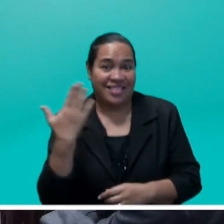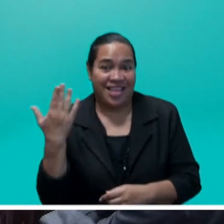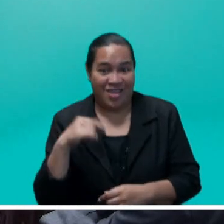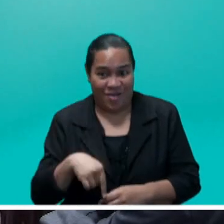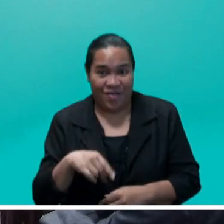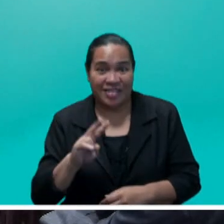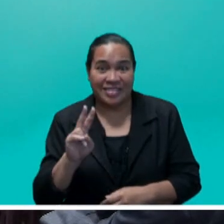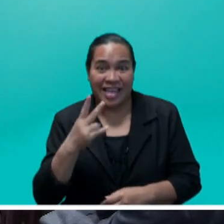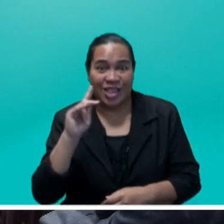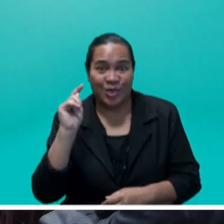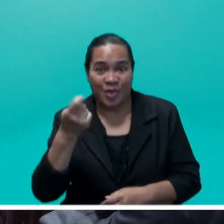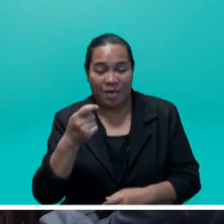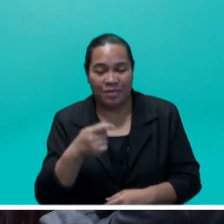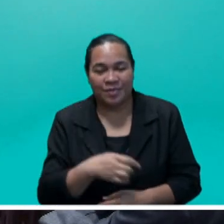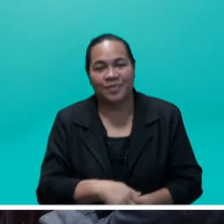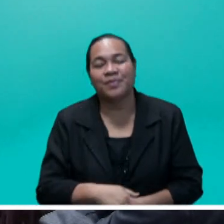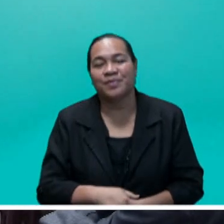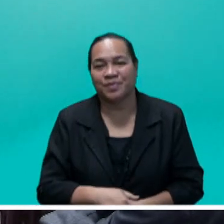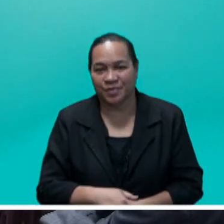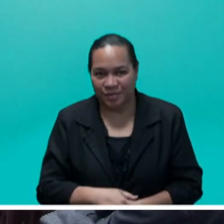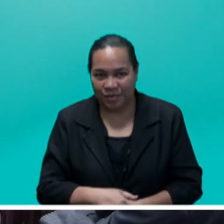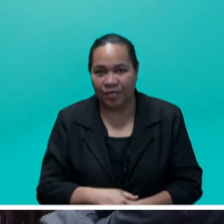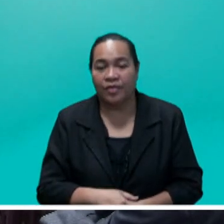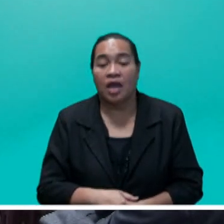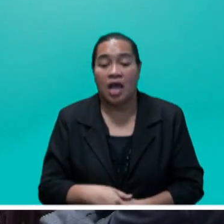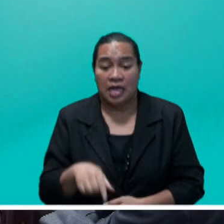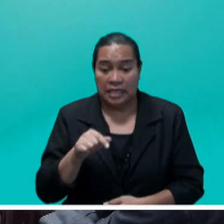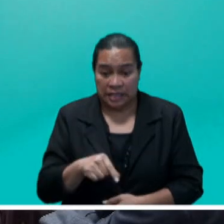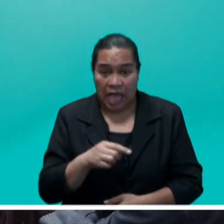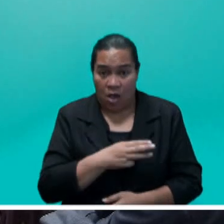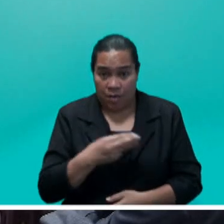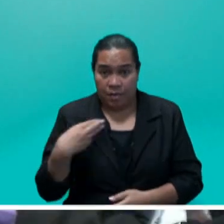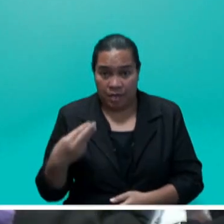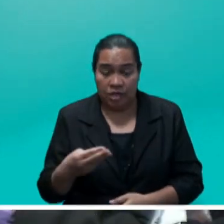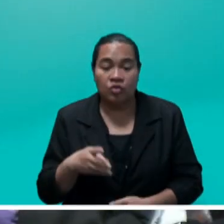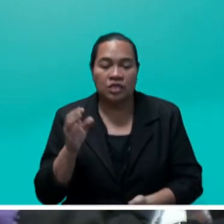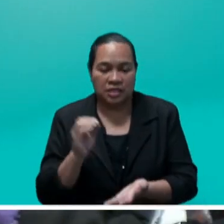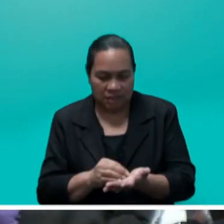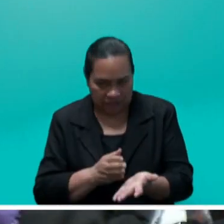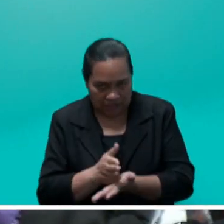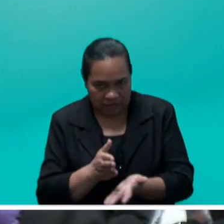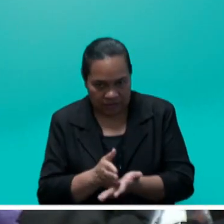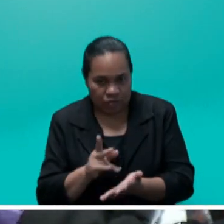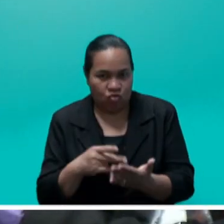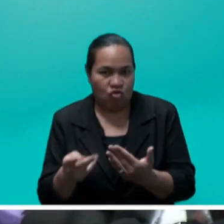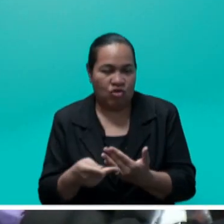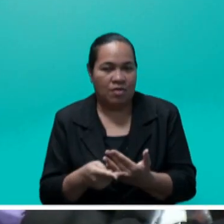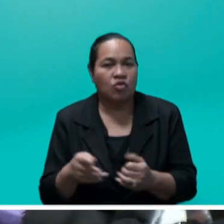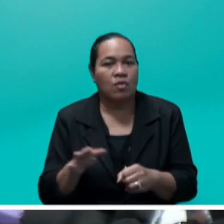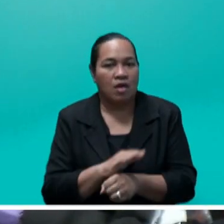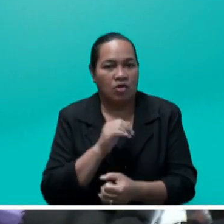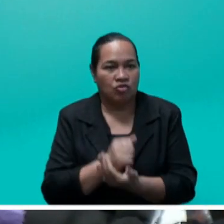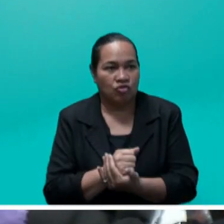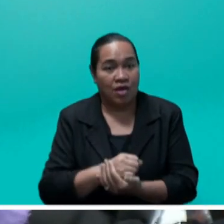second term. The Ministry, Honourable Speaker, administers services and programs aimed at ensuring that